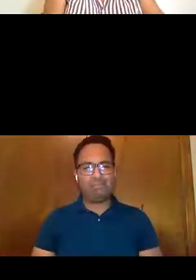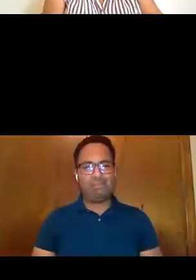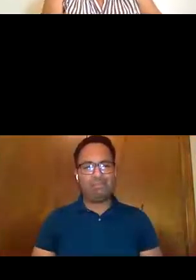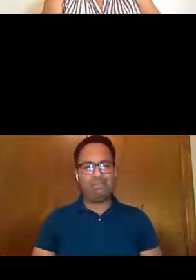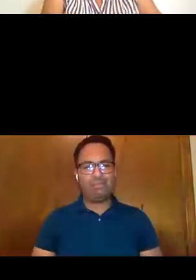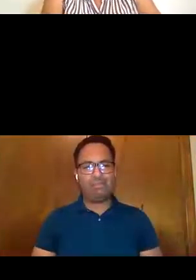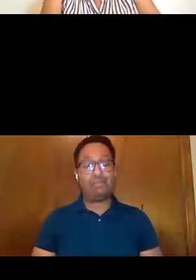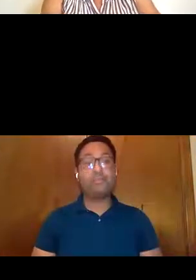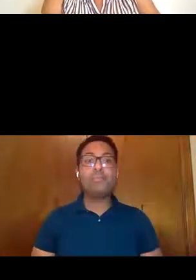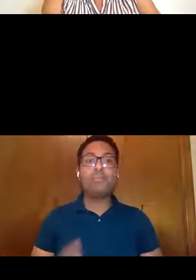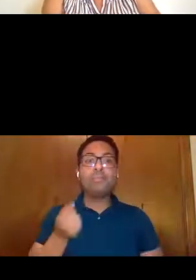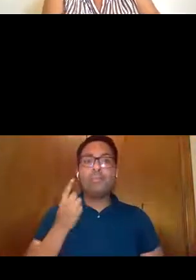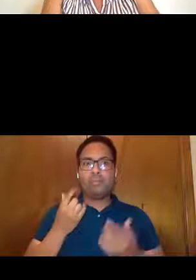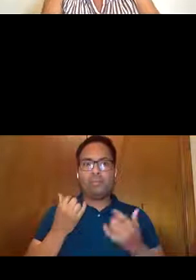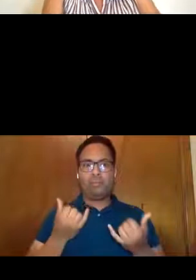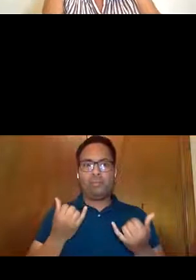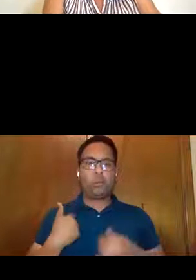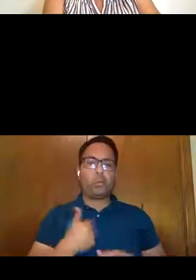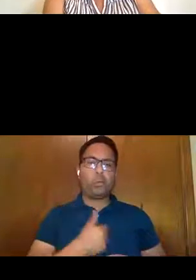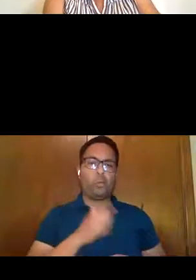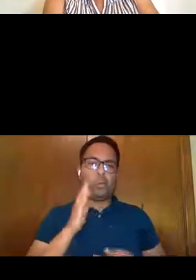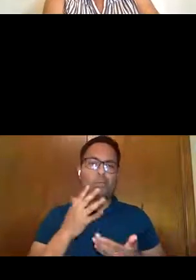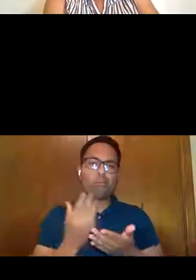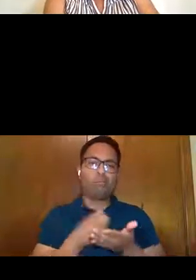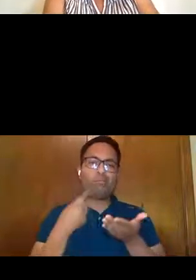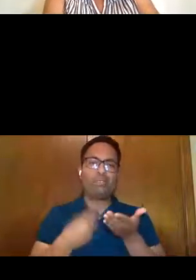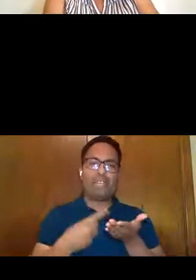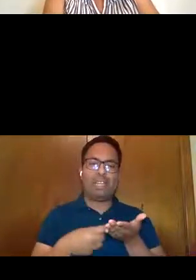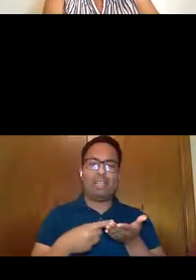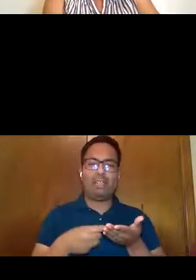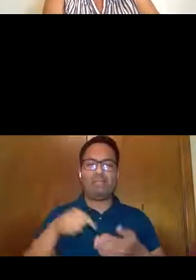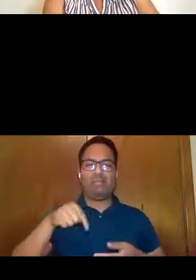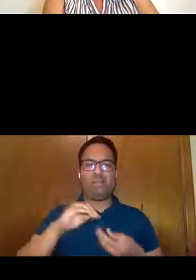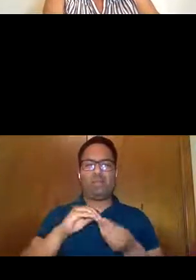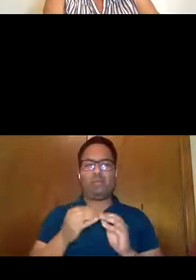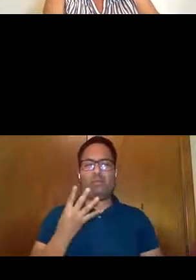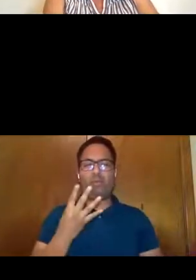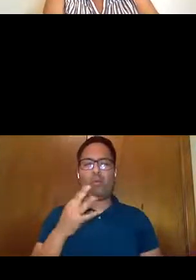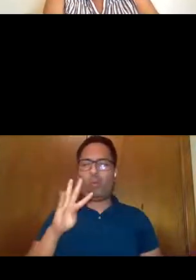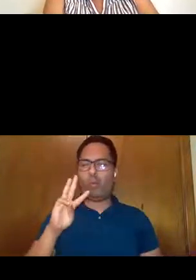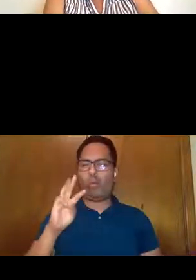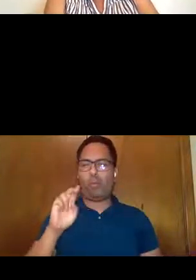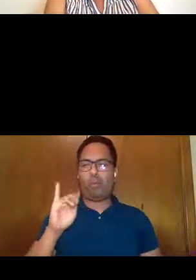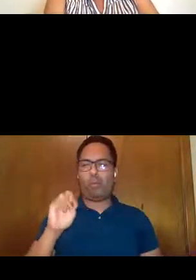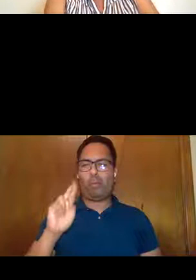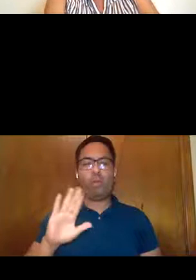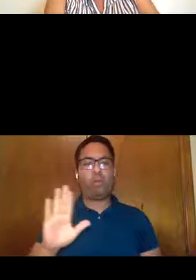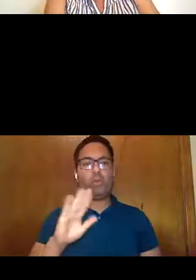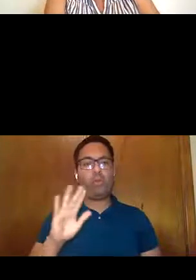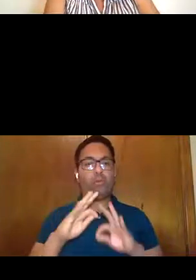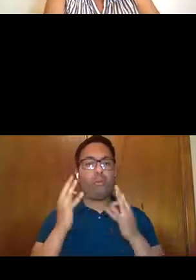So today, we will be discussing in webinar number 4, your family's first telemedicine